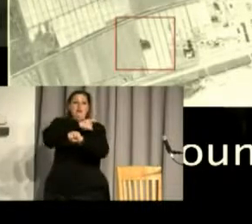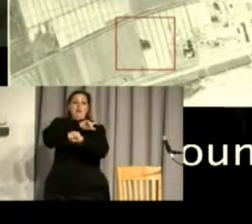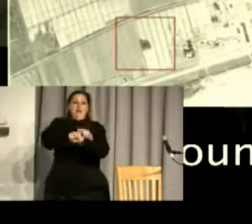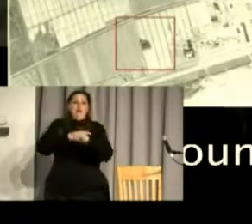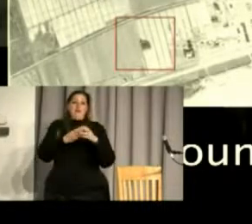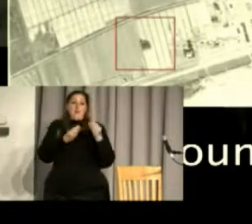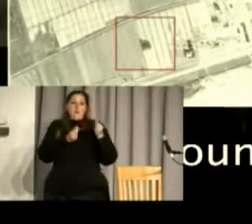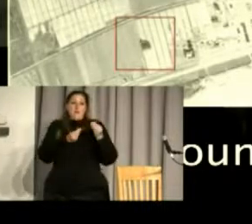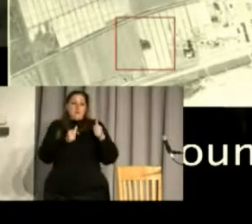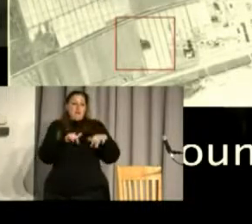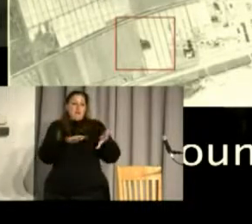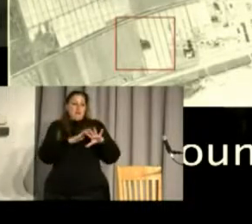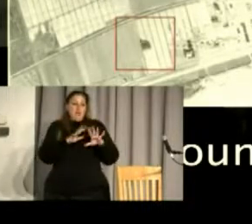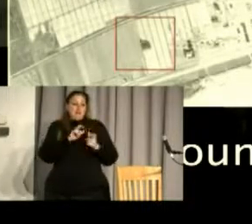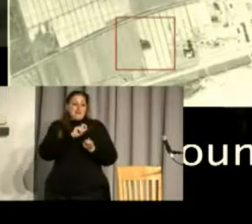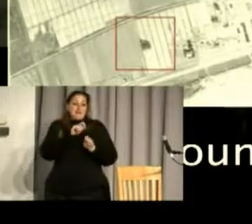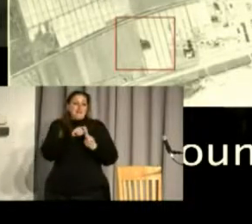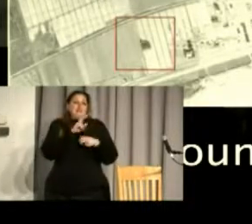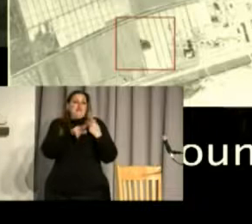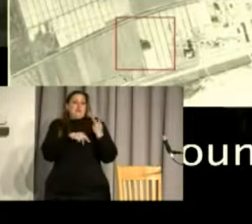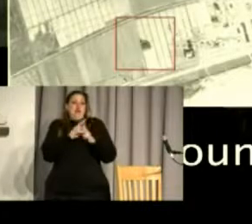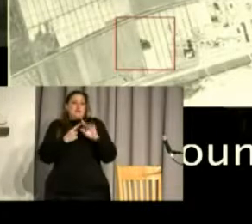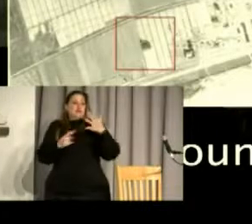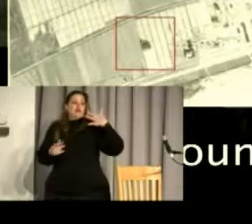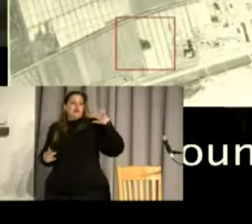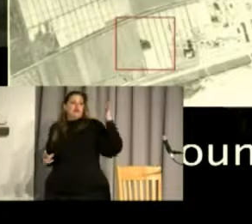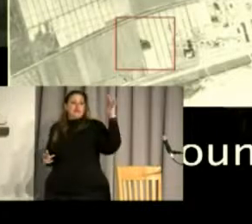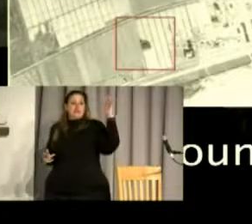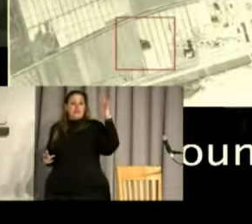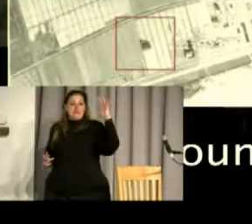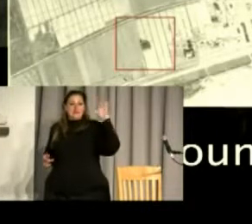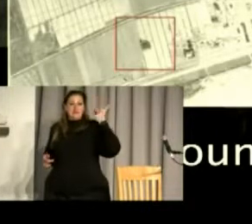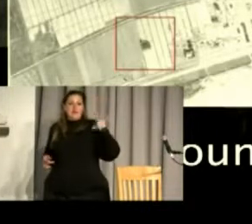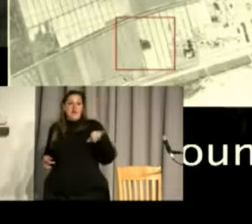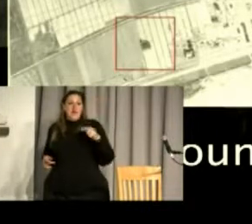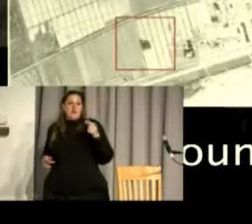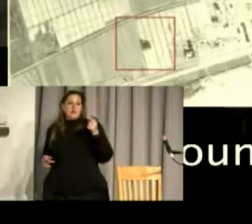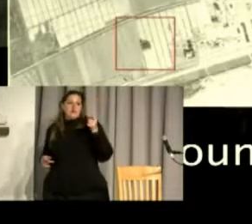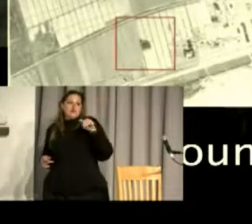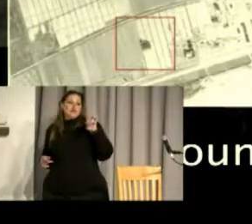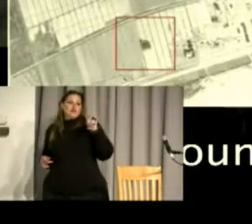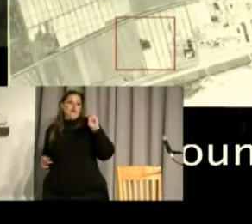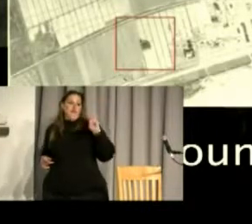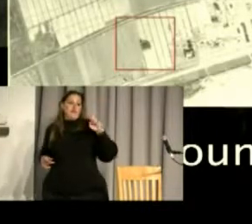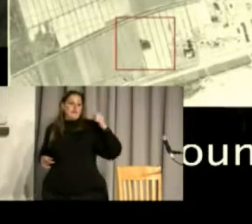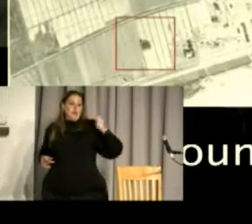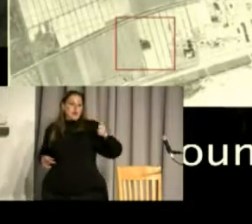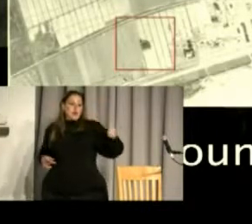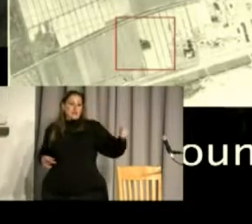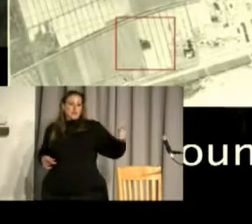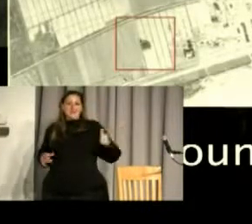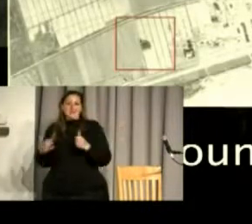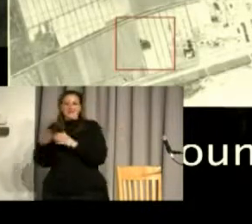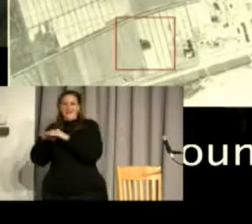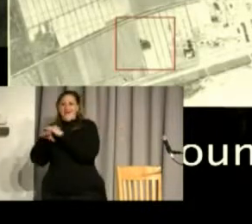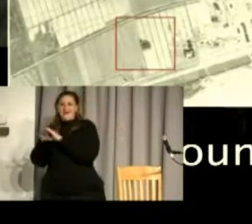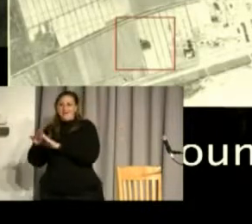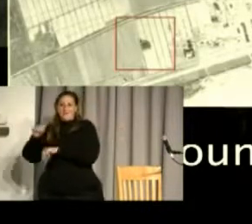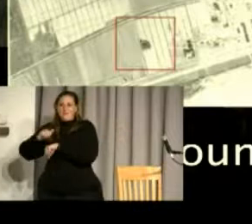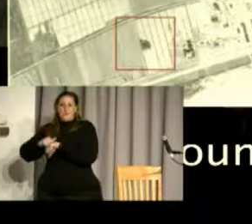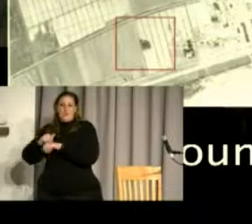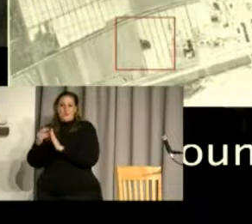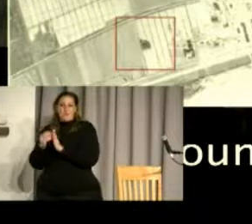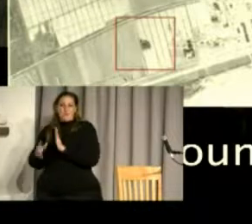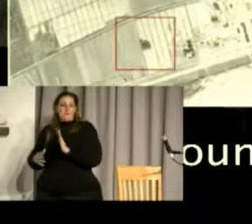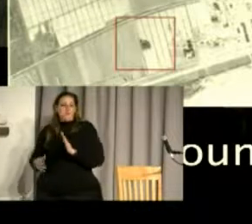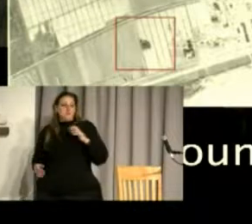plant certain species of trees as grave markers, both in lieu of having access to stone to mark the